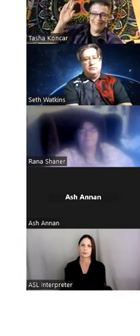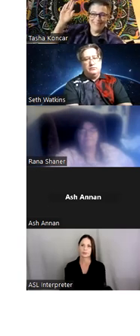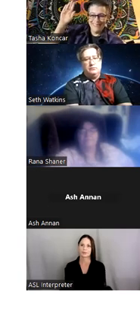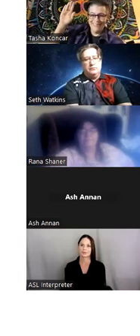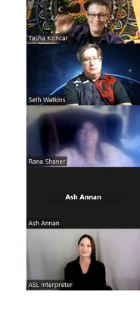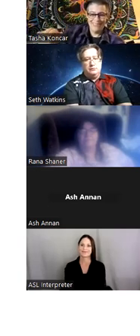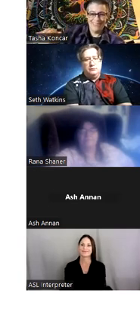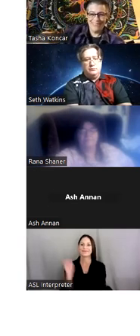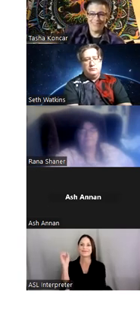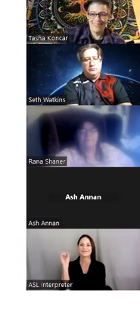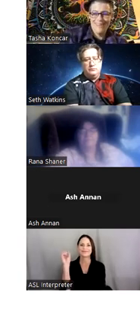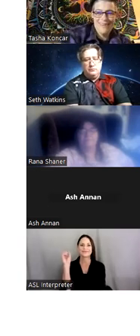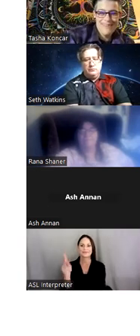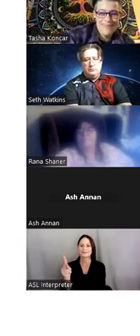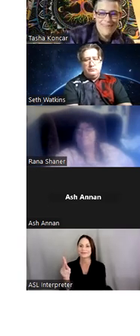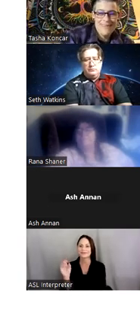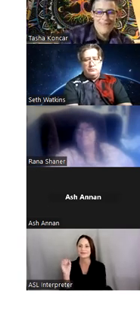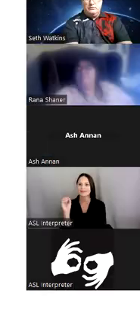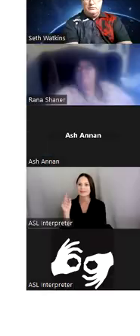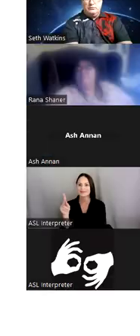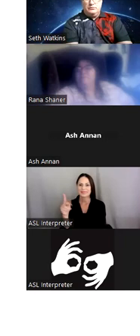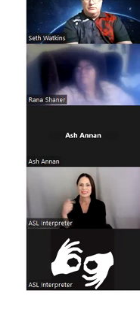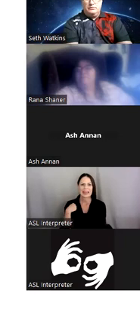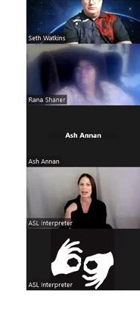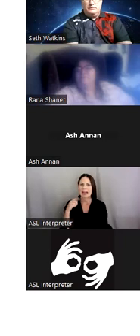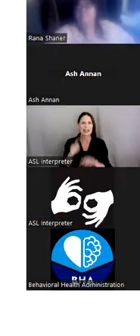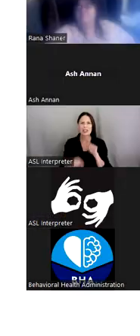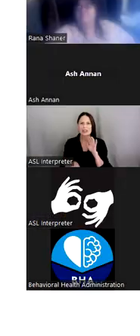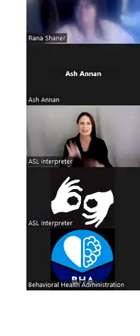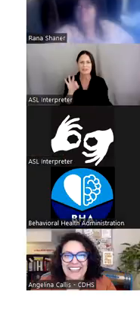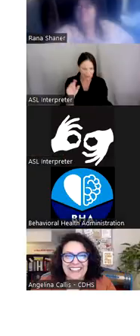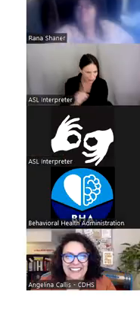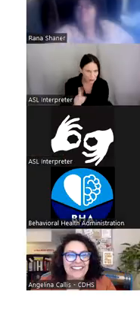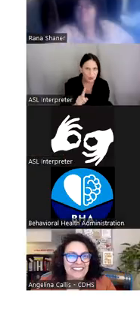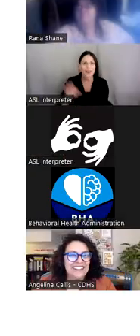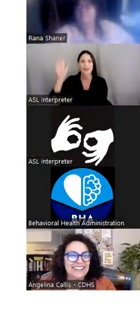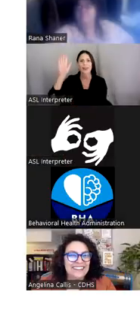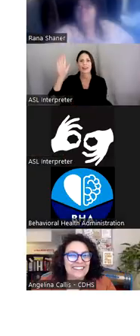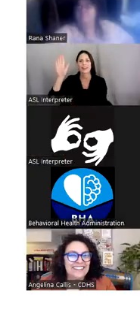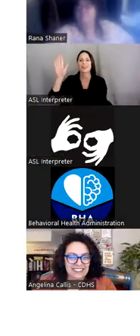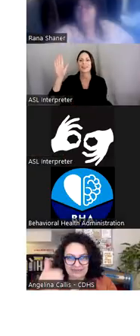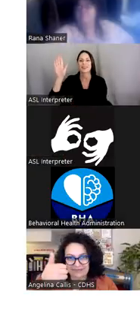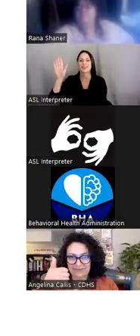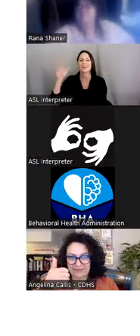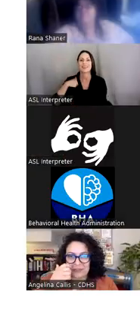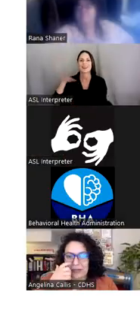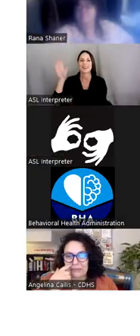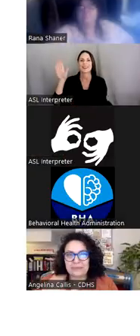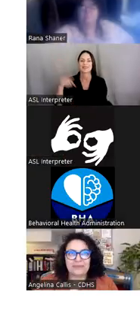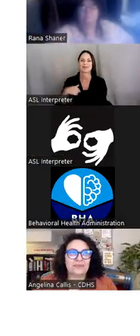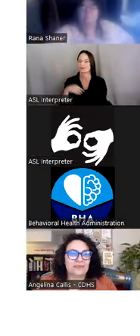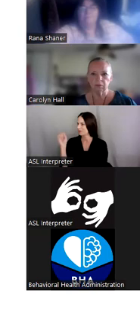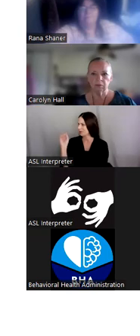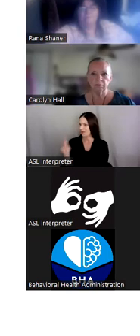Okay, This is it looks like Dr. majority. Overly. I couldn't find where I raised my hand yet, so I raised. Okay,